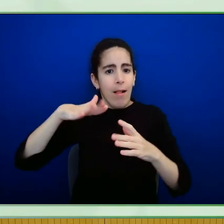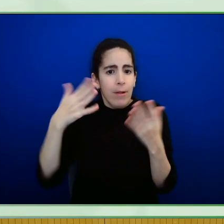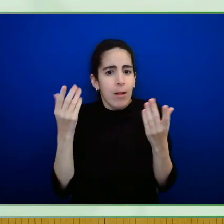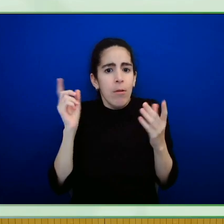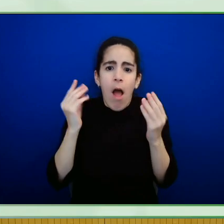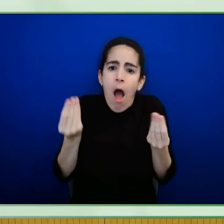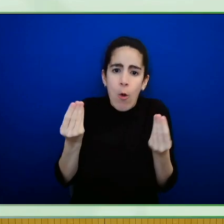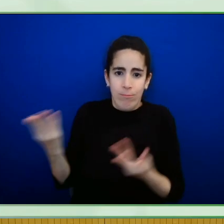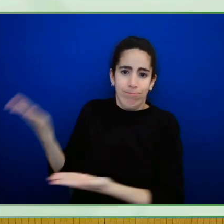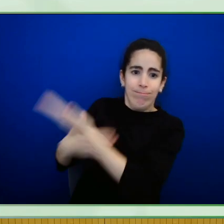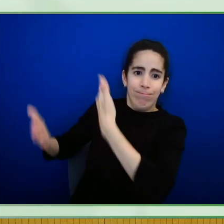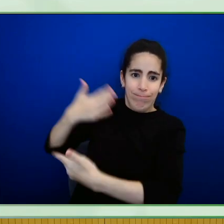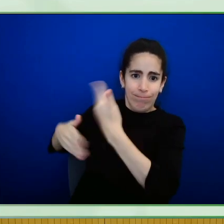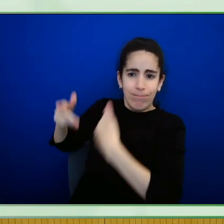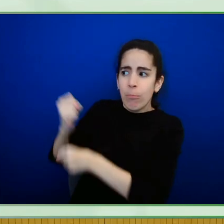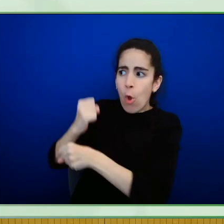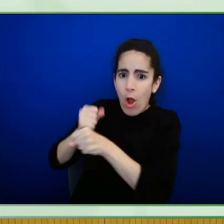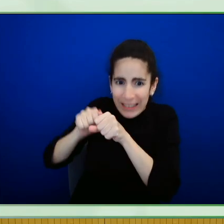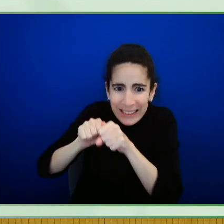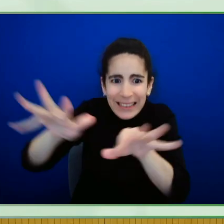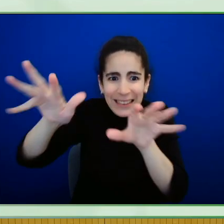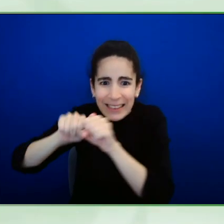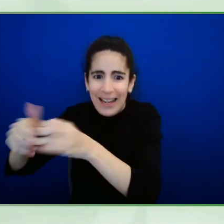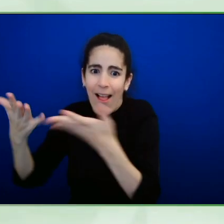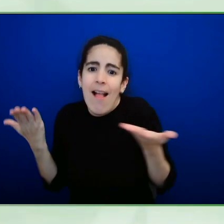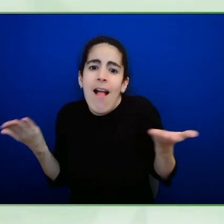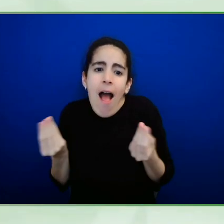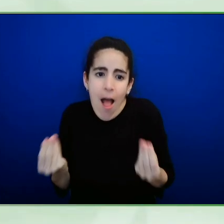introduce my colleague, Martin.